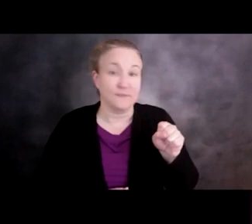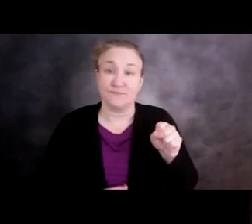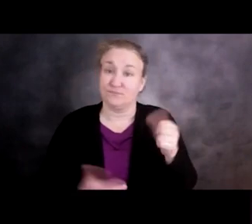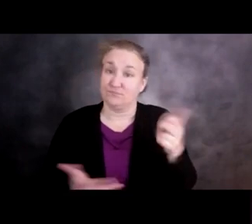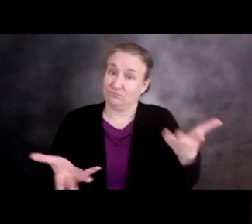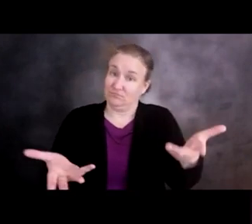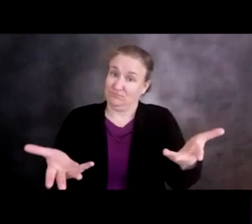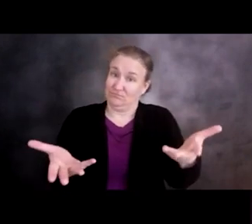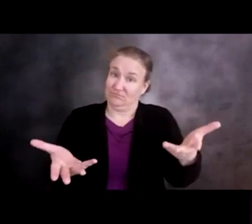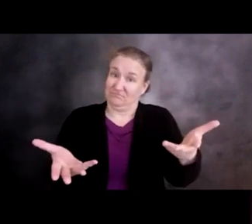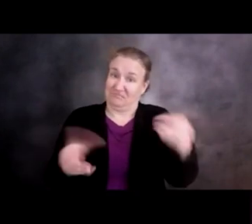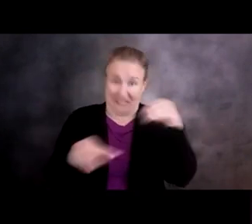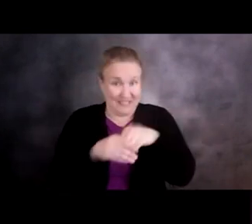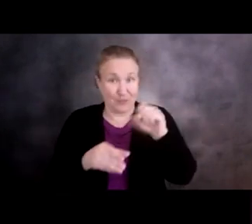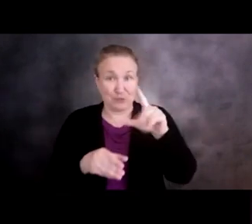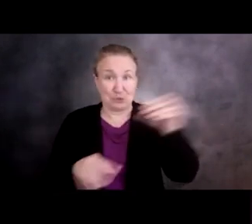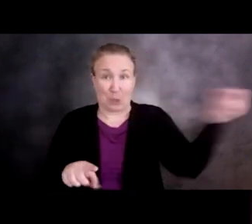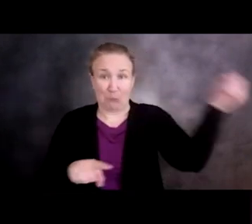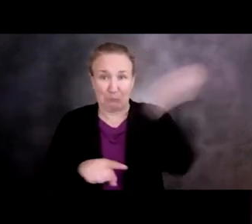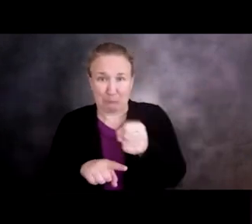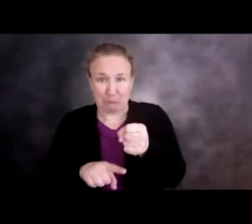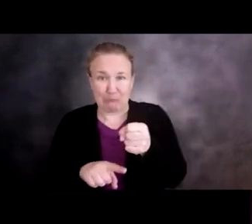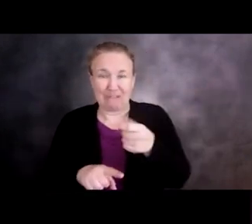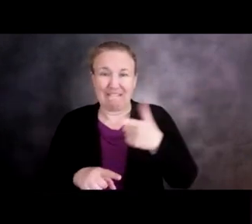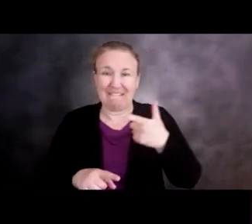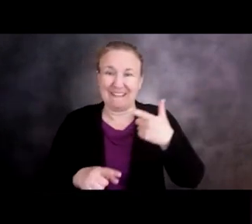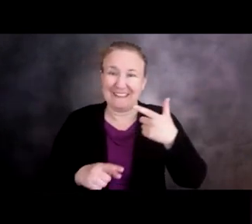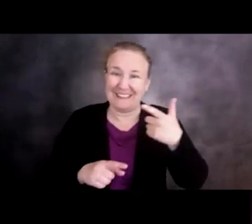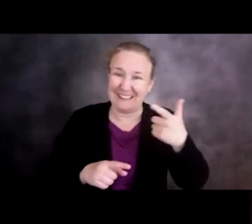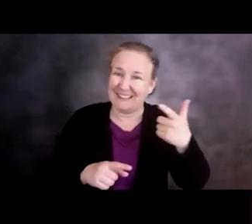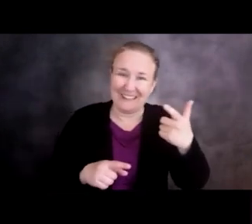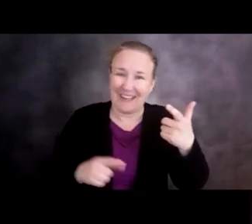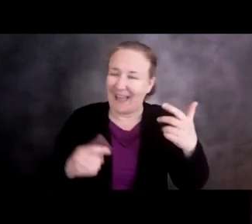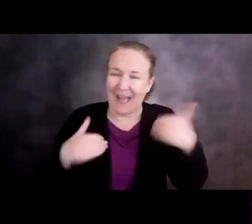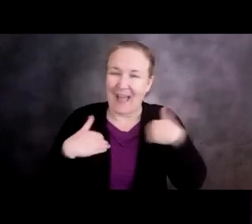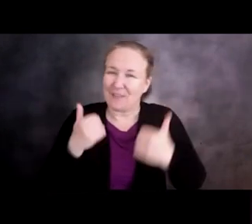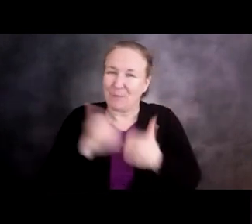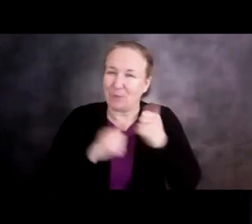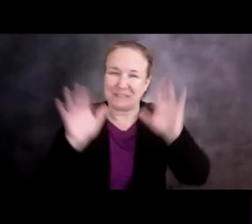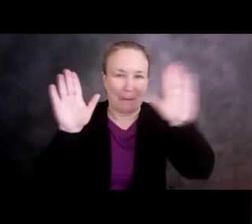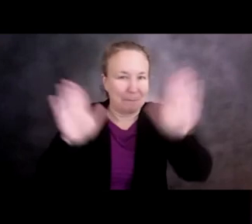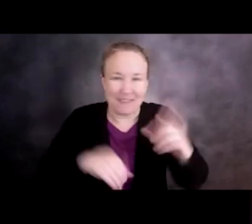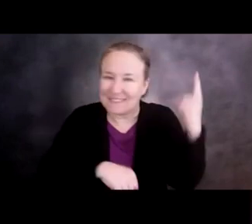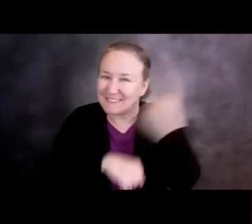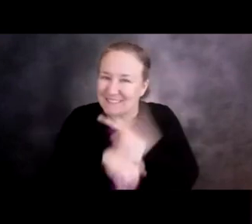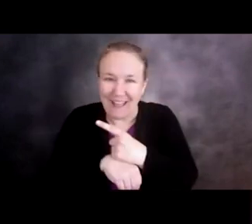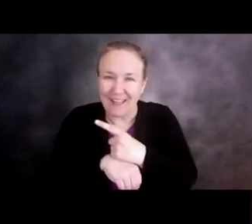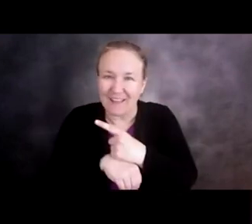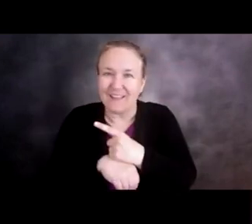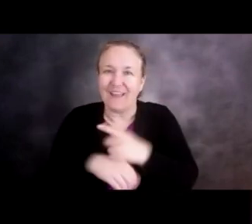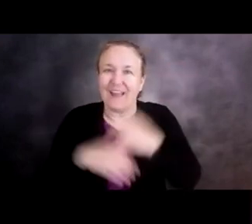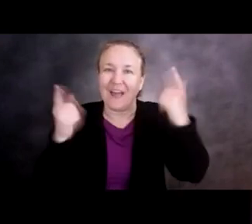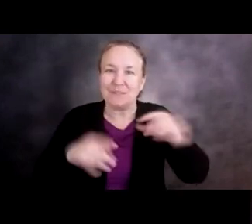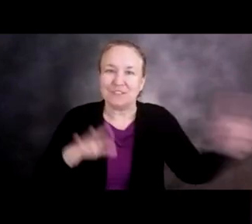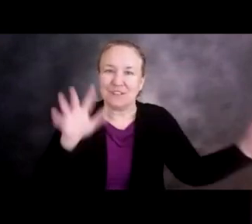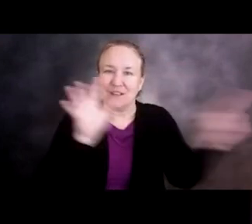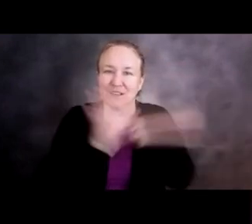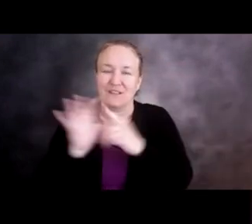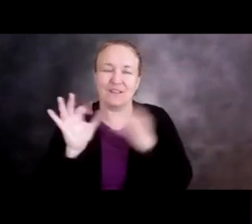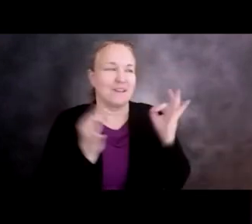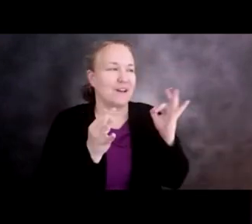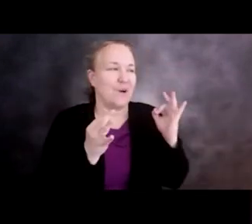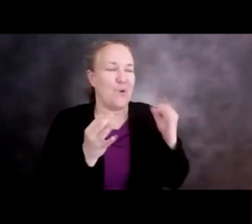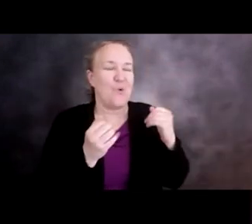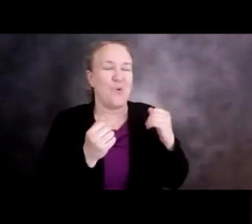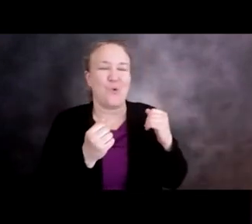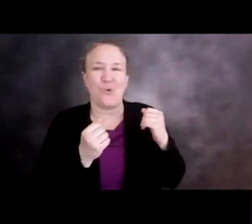know, she was in the studio, which was like, I think that's like the most amazing day. When she walked in, because we had set the